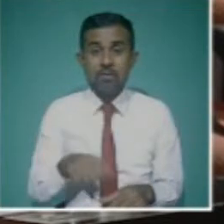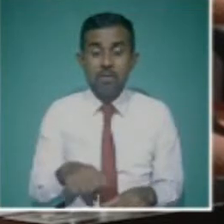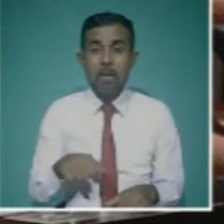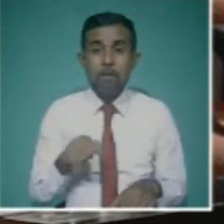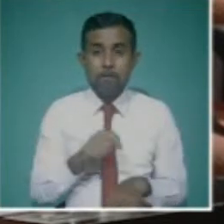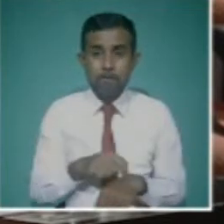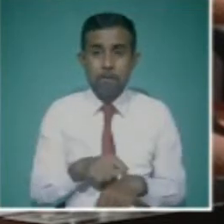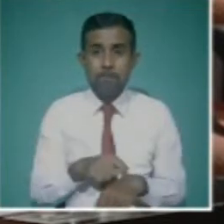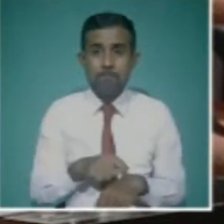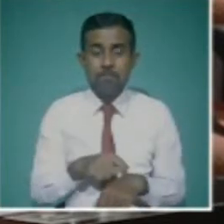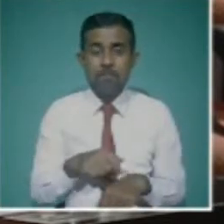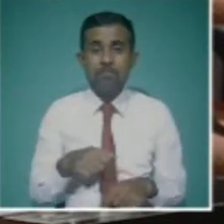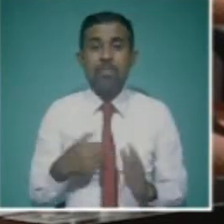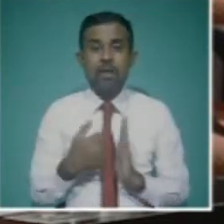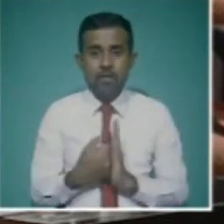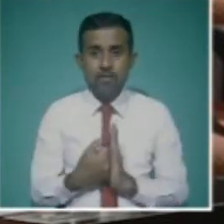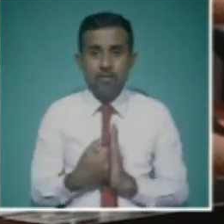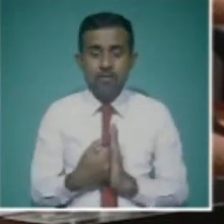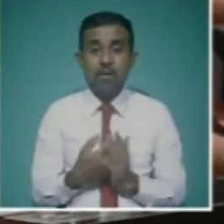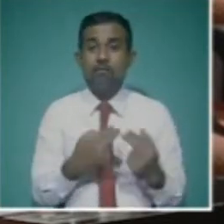much responsibility, the answer will be no.